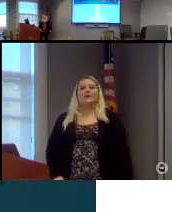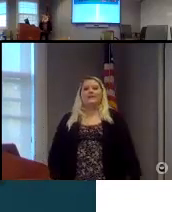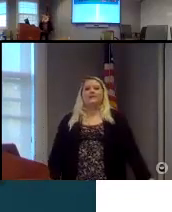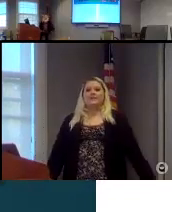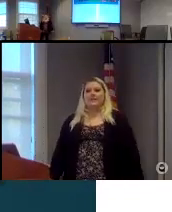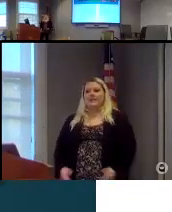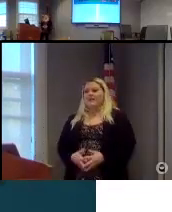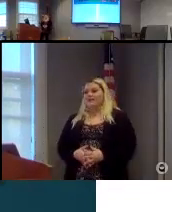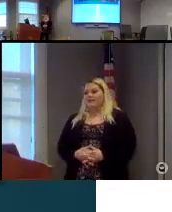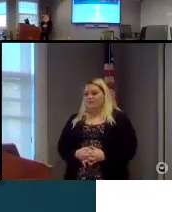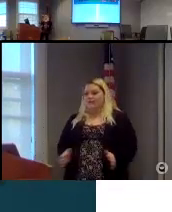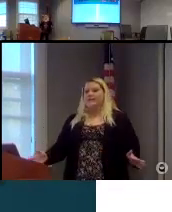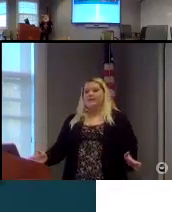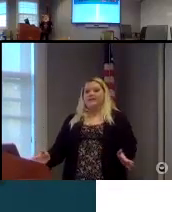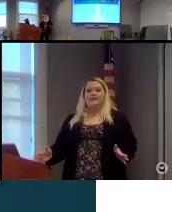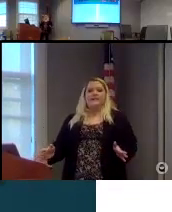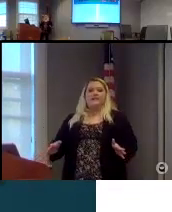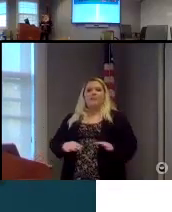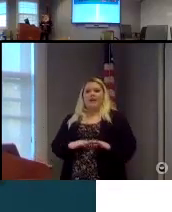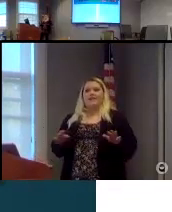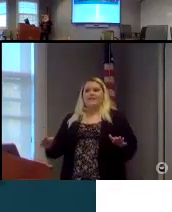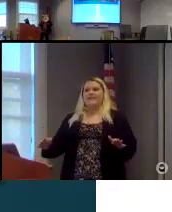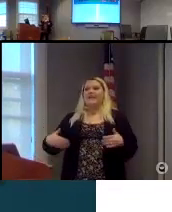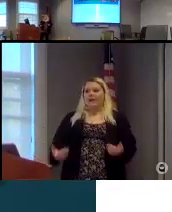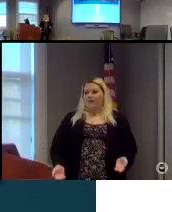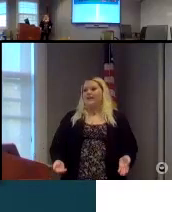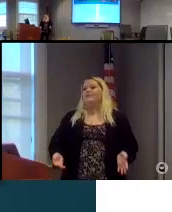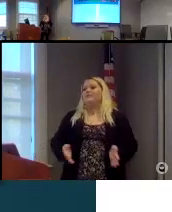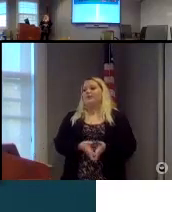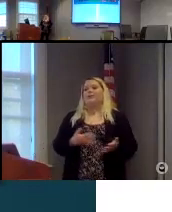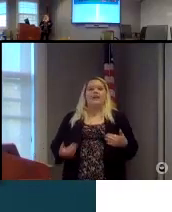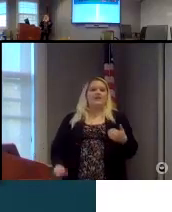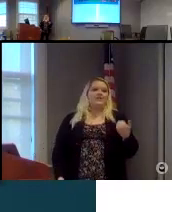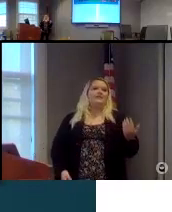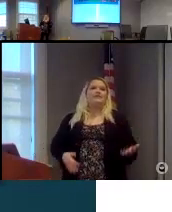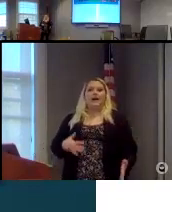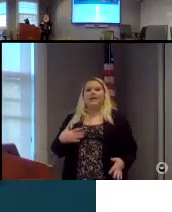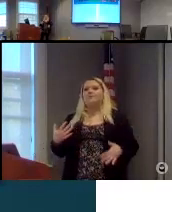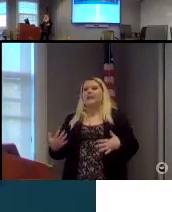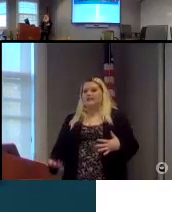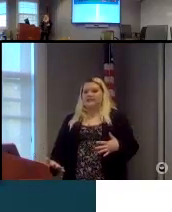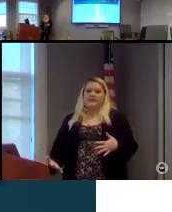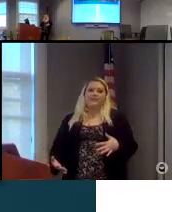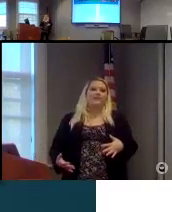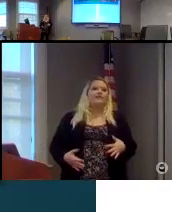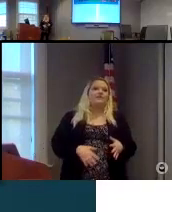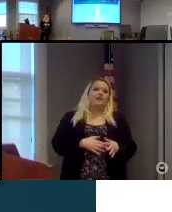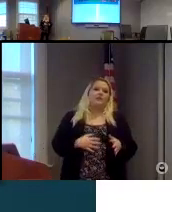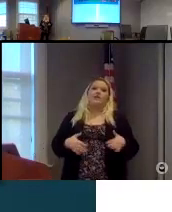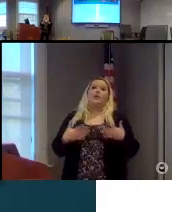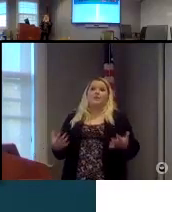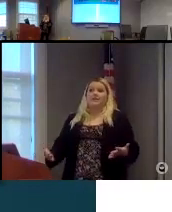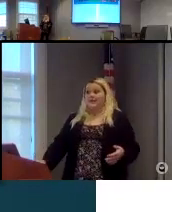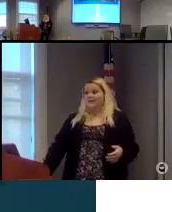variables to make it completely comprehensive in our list for location types and the data